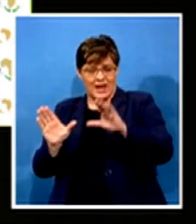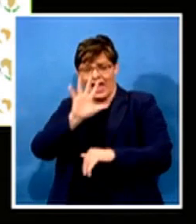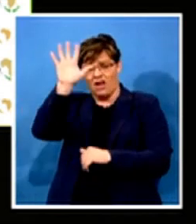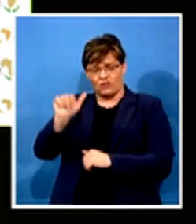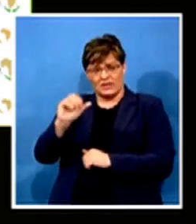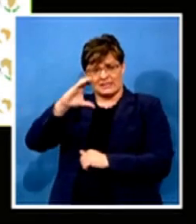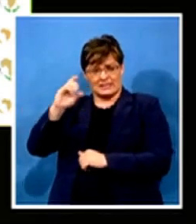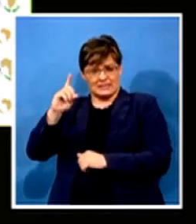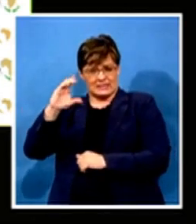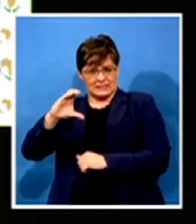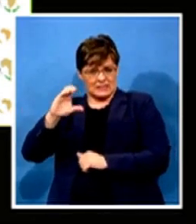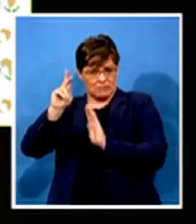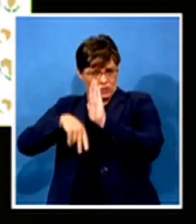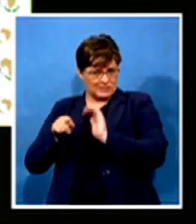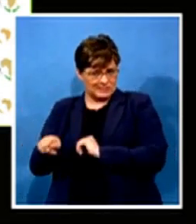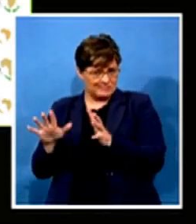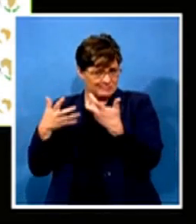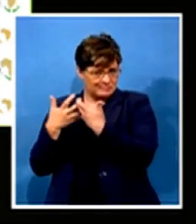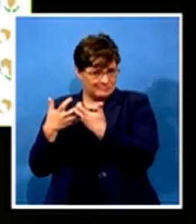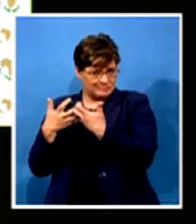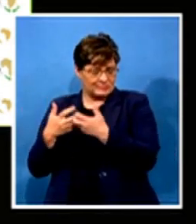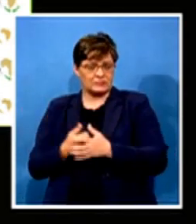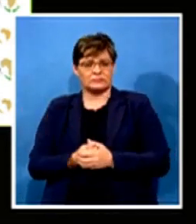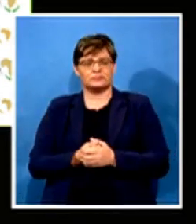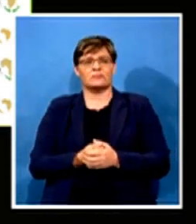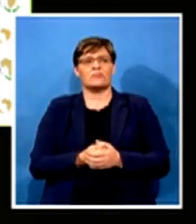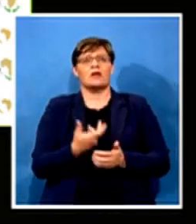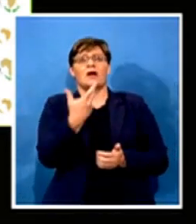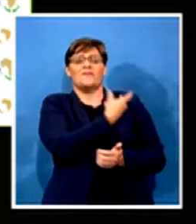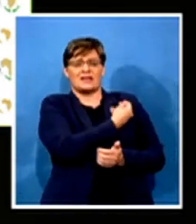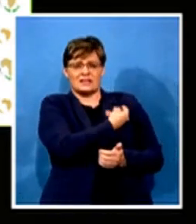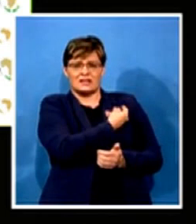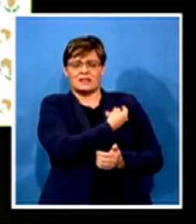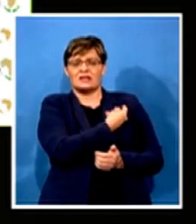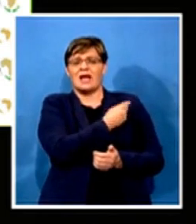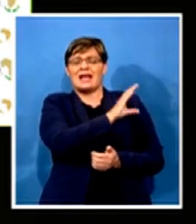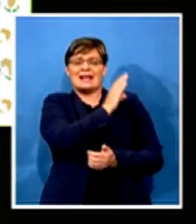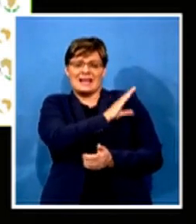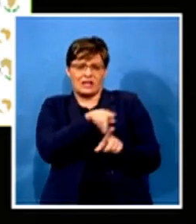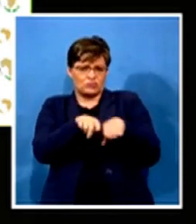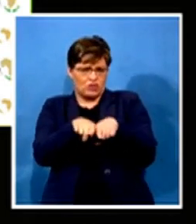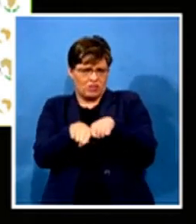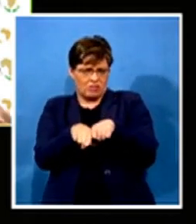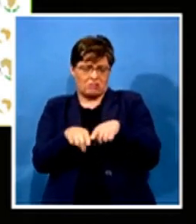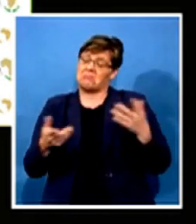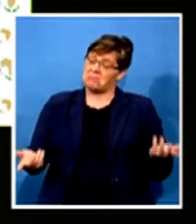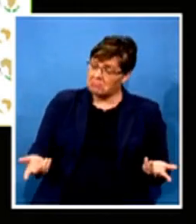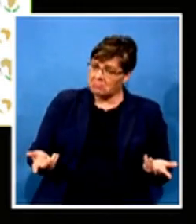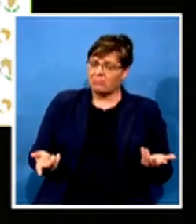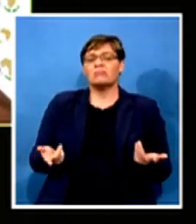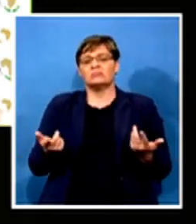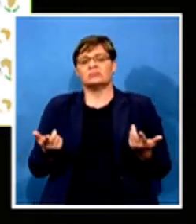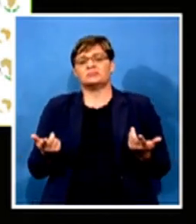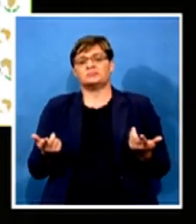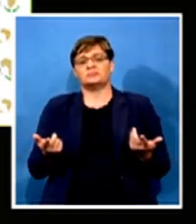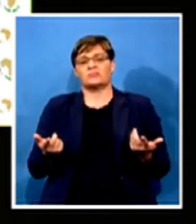So if it is a vaccine, a clinical trial, then of course they are doing what they have to do, which